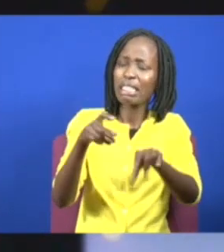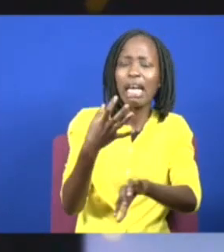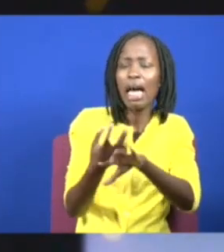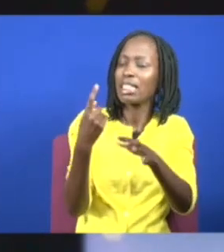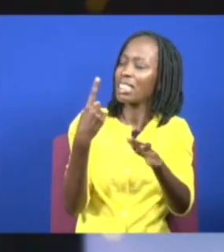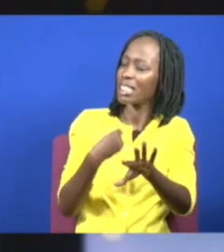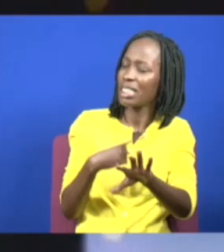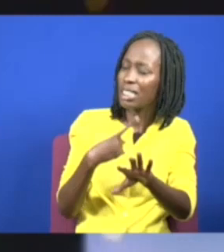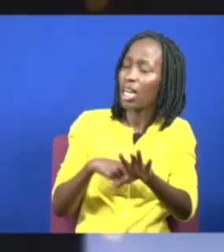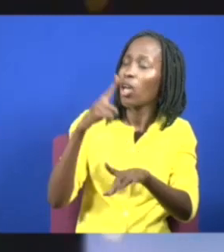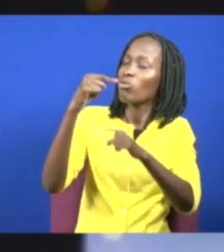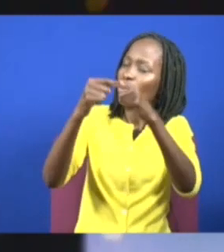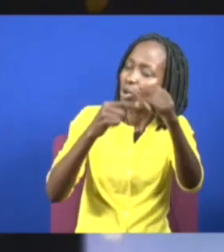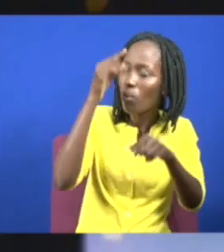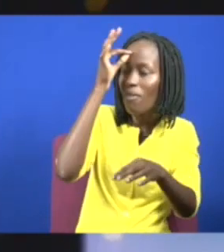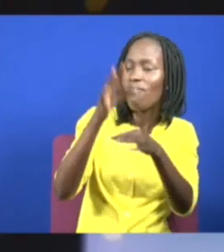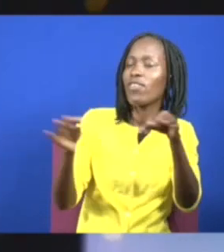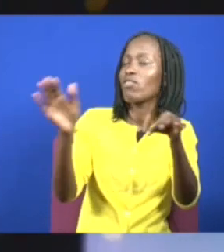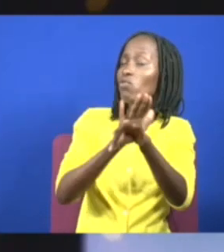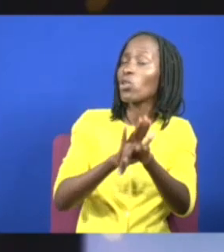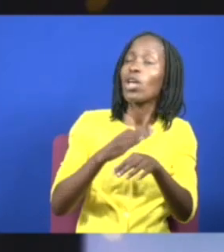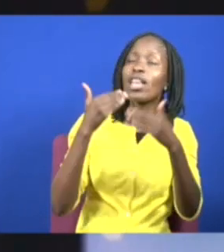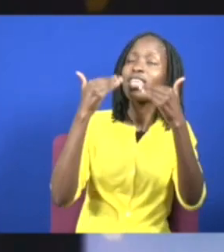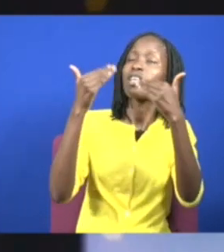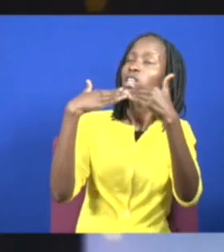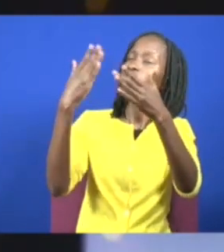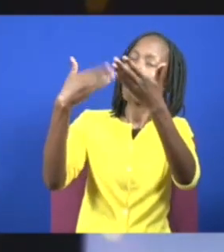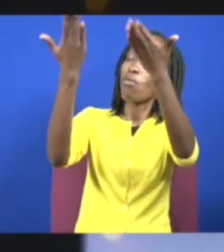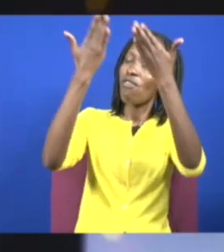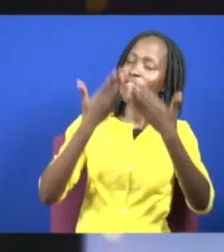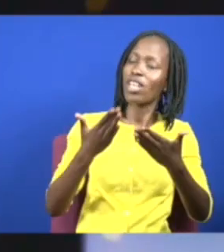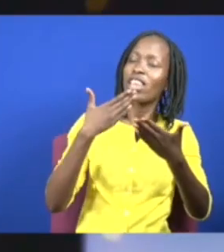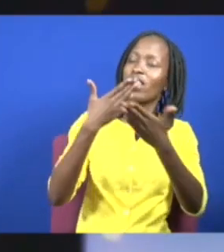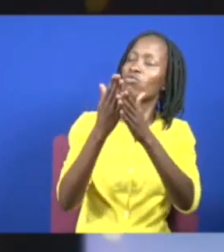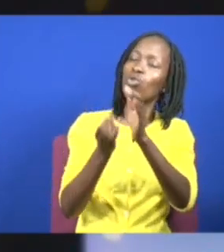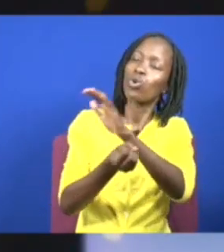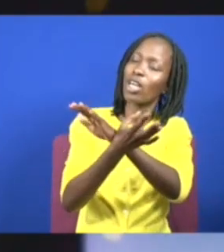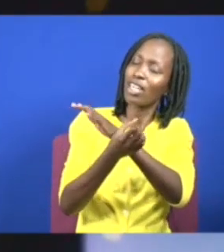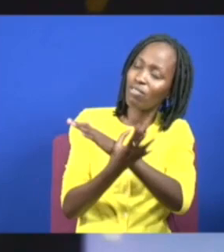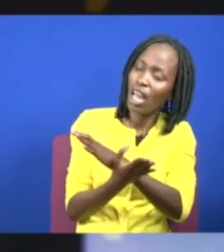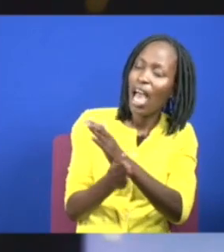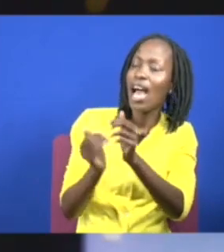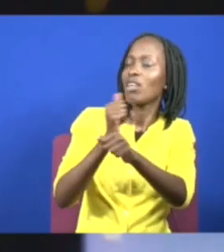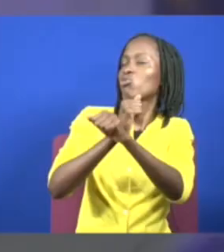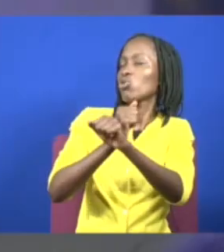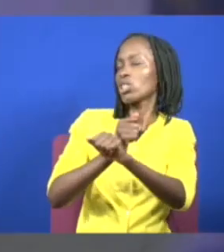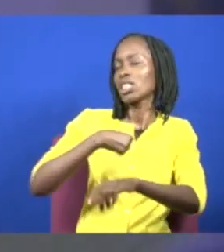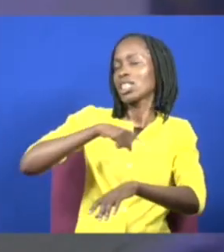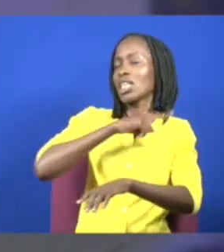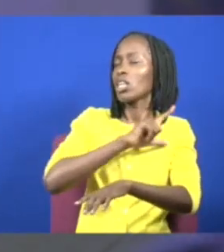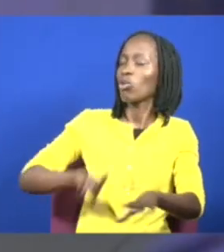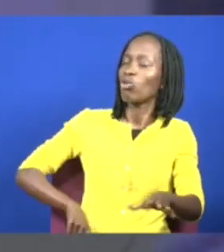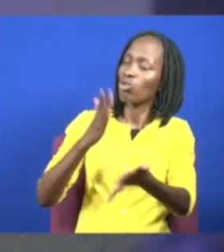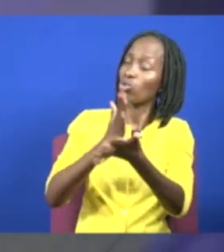of this season. You've remained to be faithful. We thank you for your provision. We thank you for your guidance. We thank you for your sustenance. And